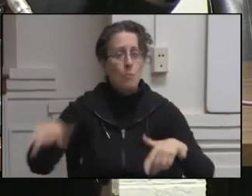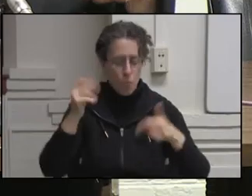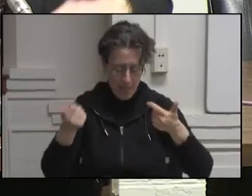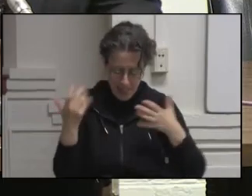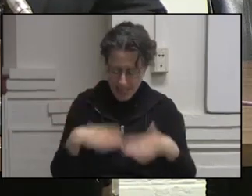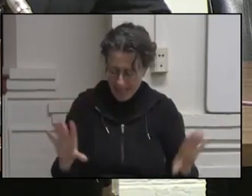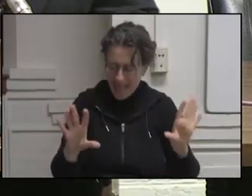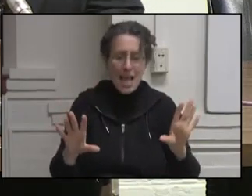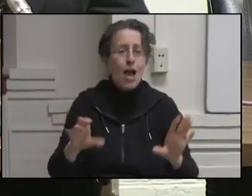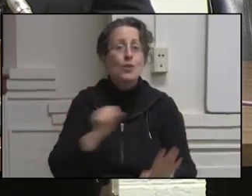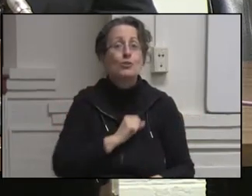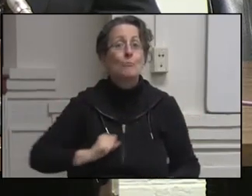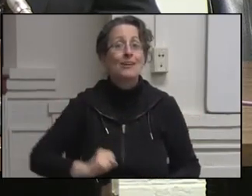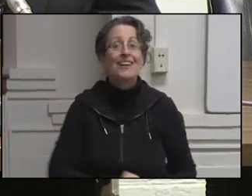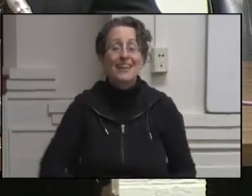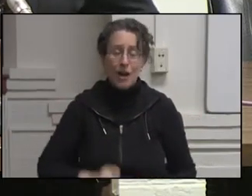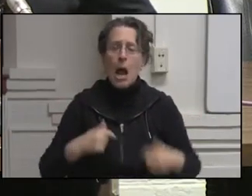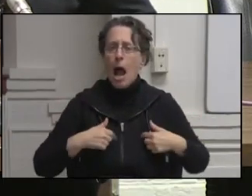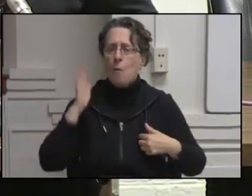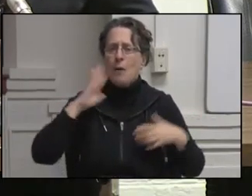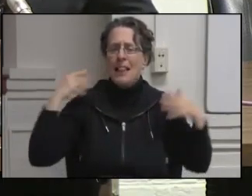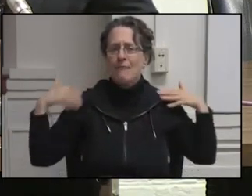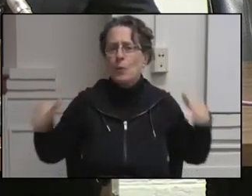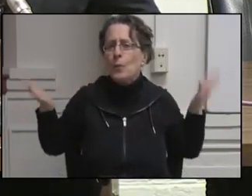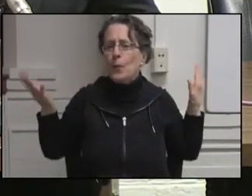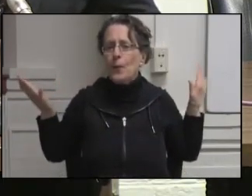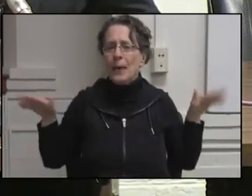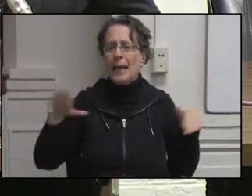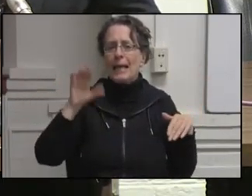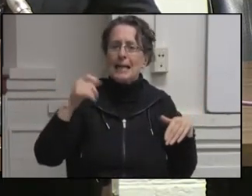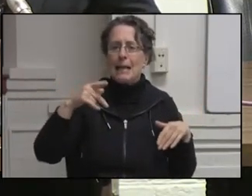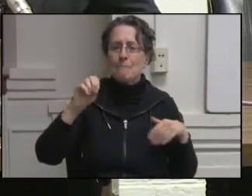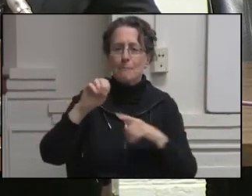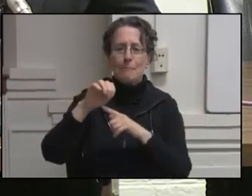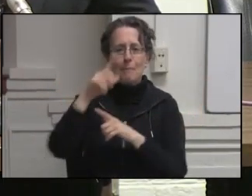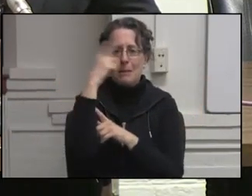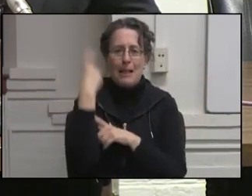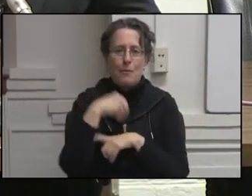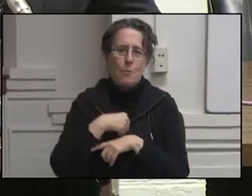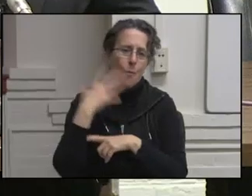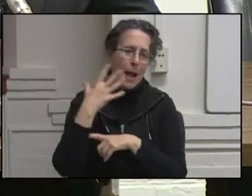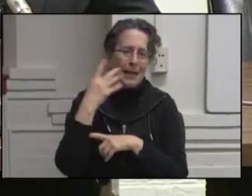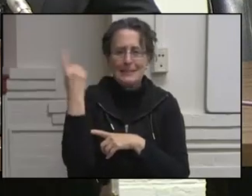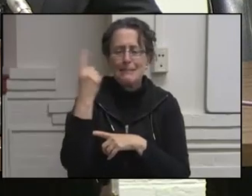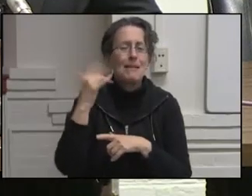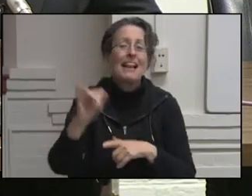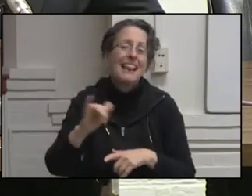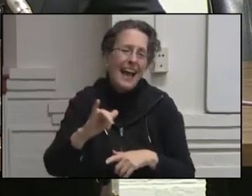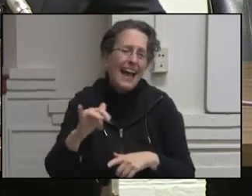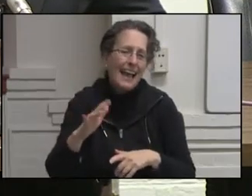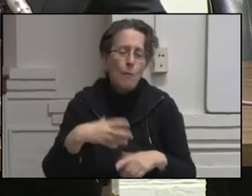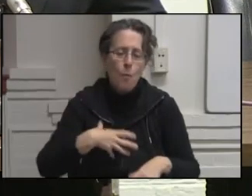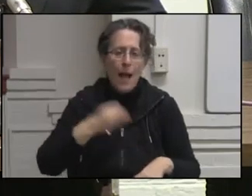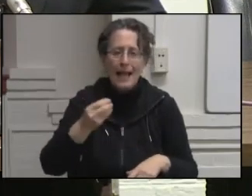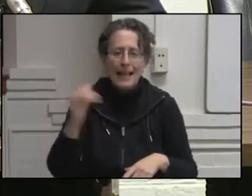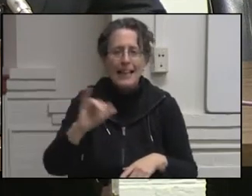white cape, and I think the children and the parents will really enjoy that. And the